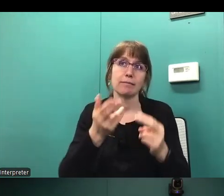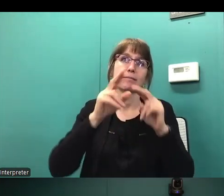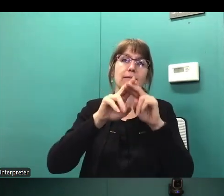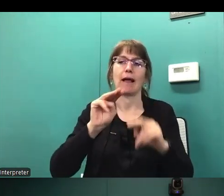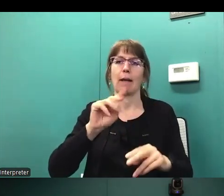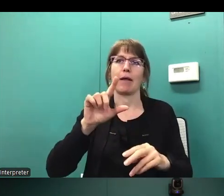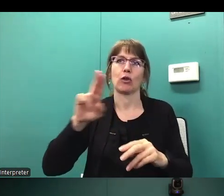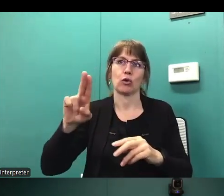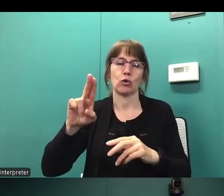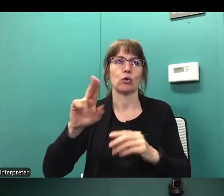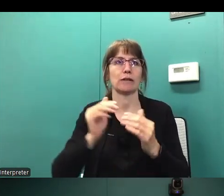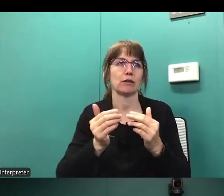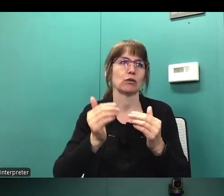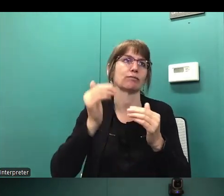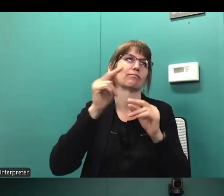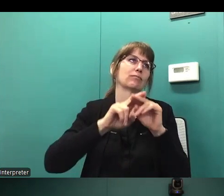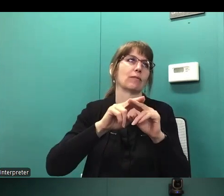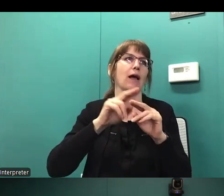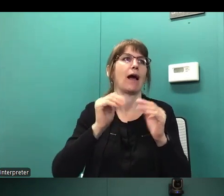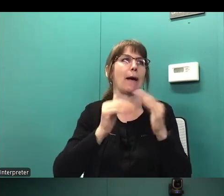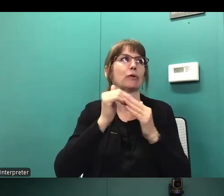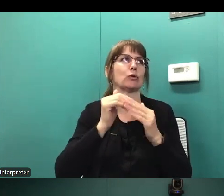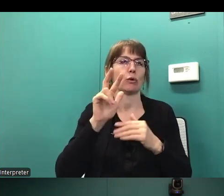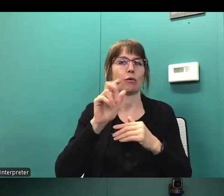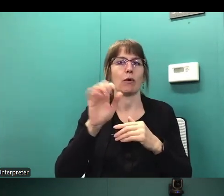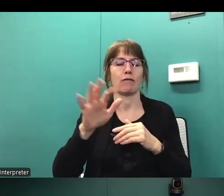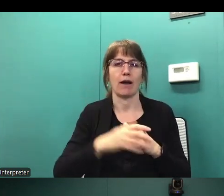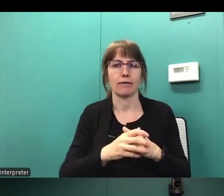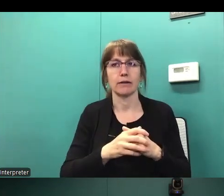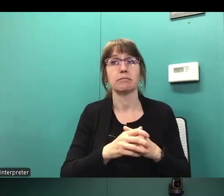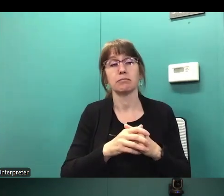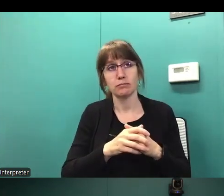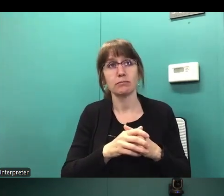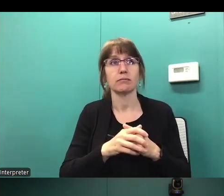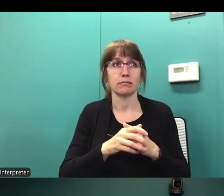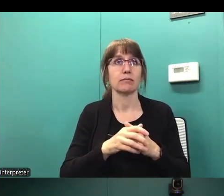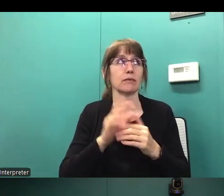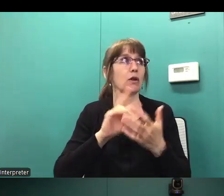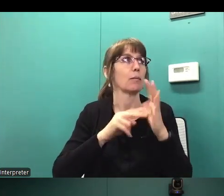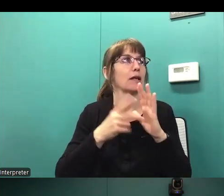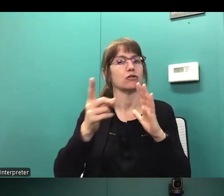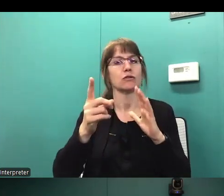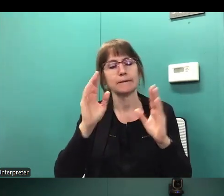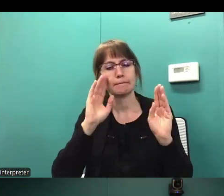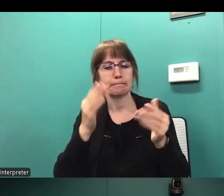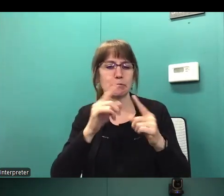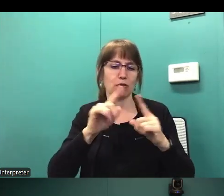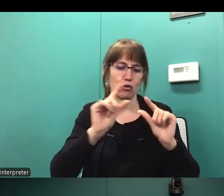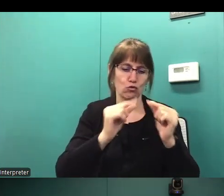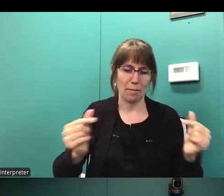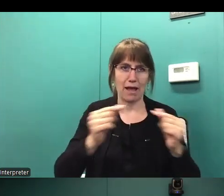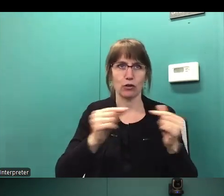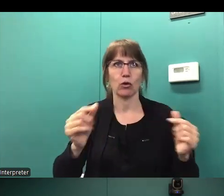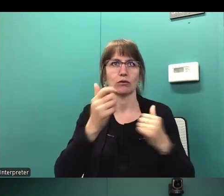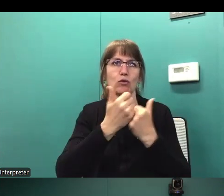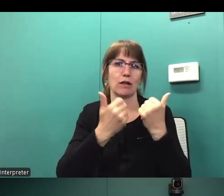by at least, like up to 3.5. And so, within that, you're going to be working on all these different grammatical structures according to